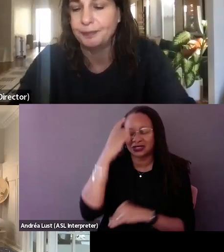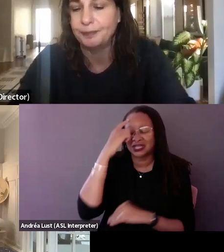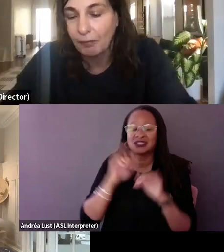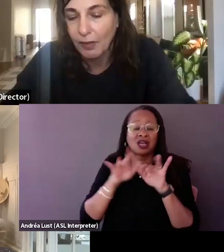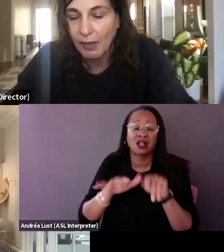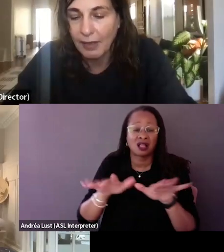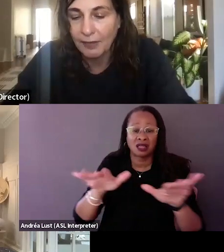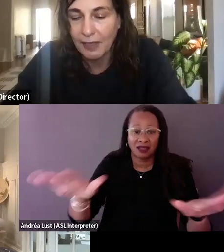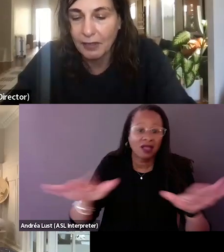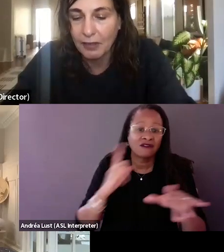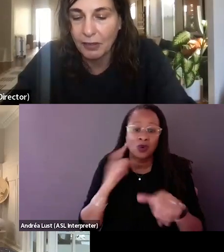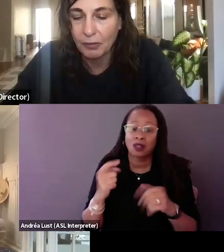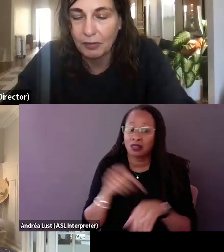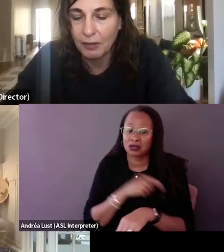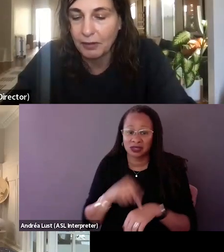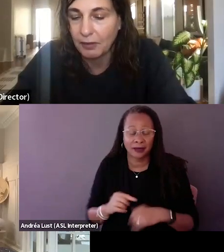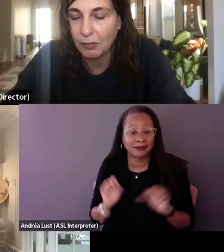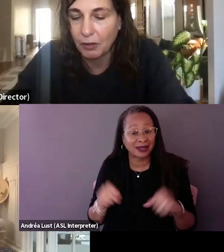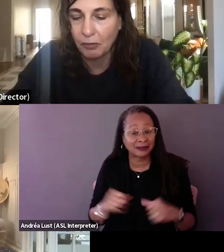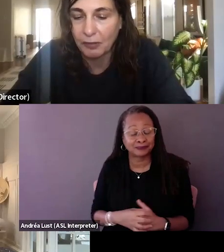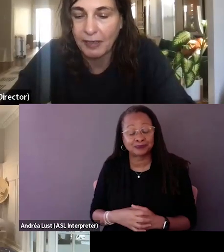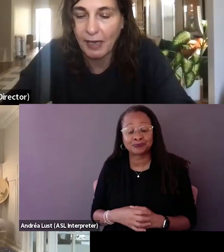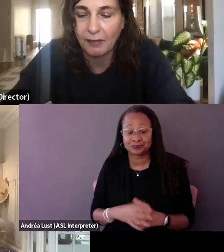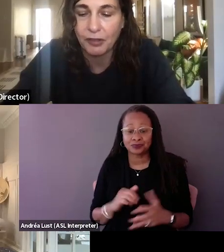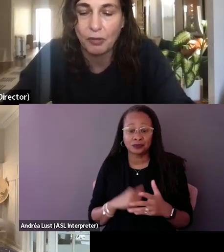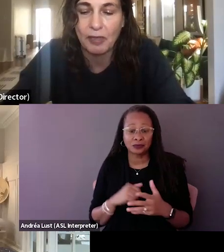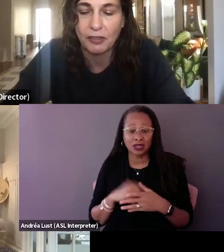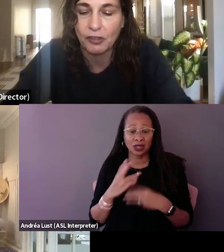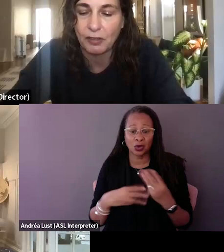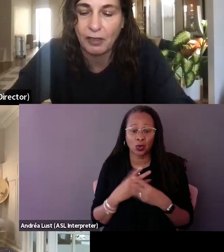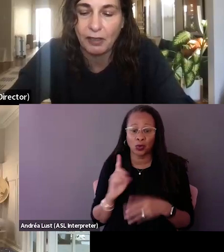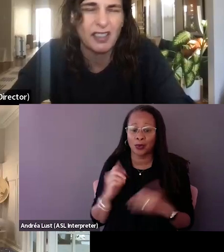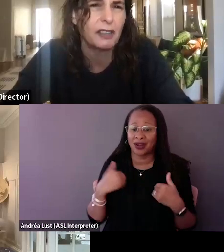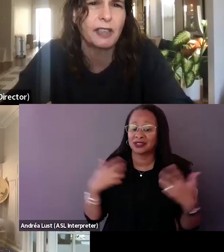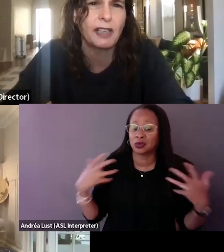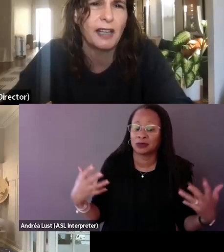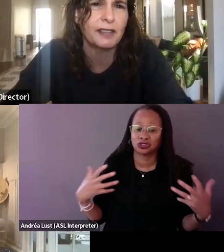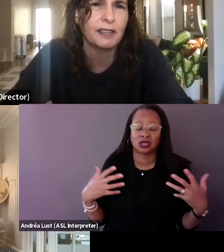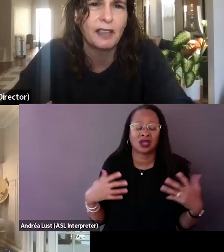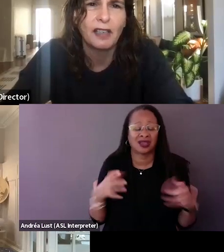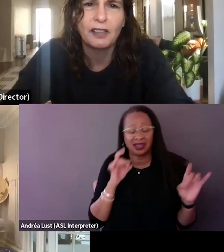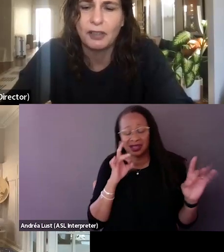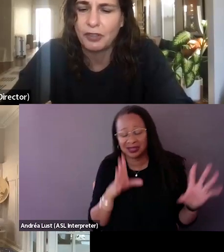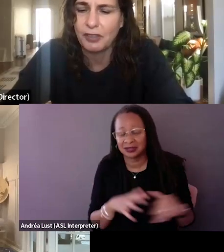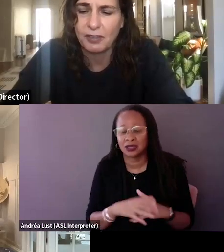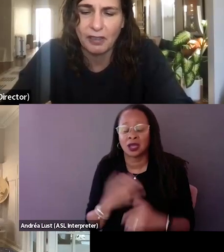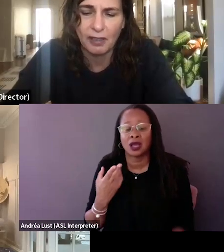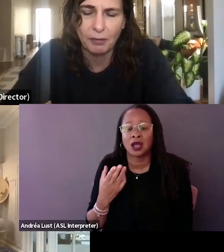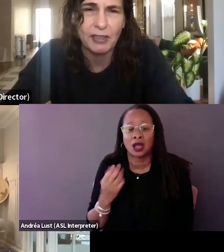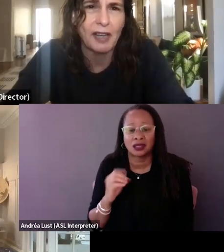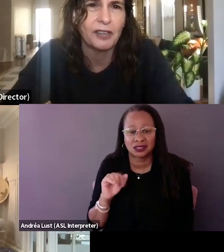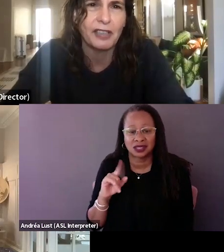And I think, in a world where we have so much hostility and,